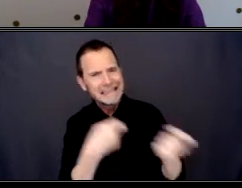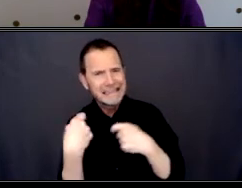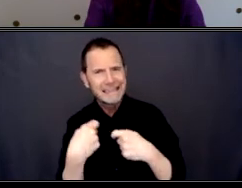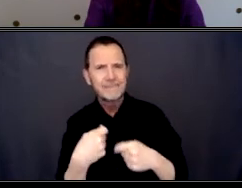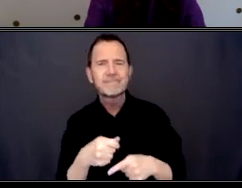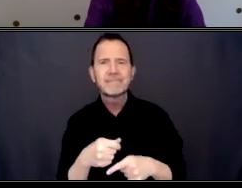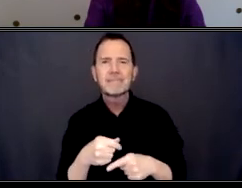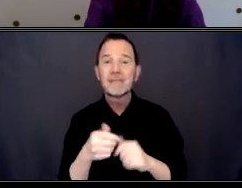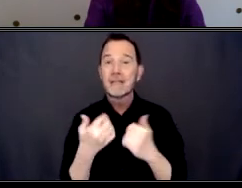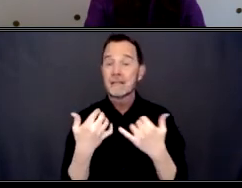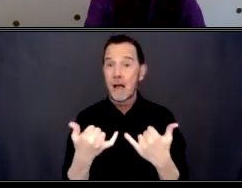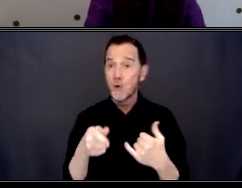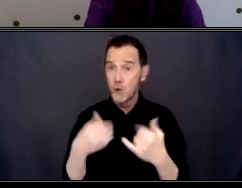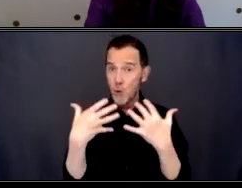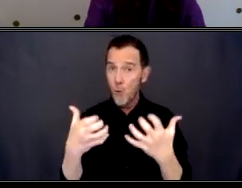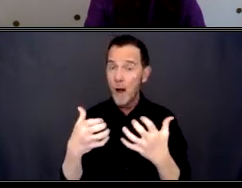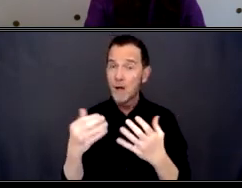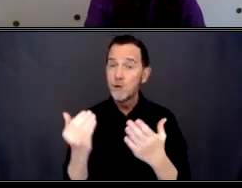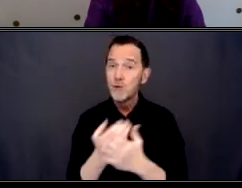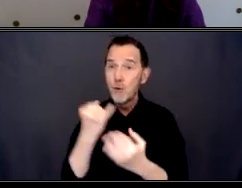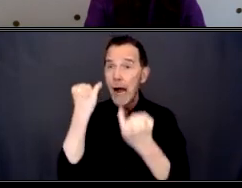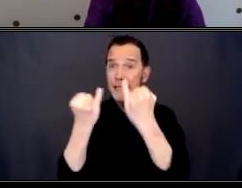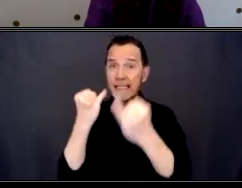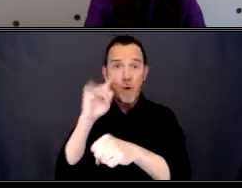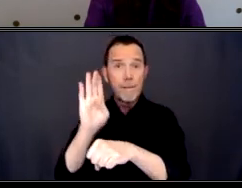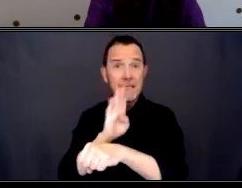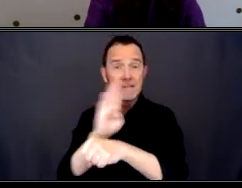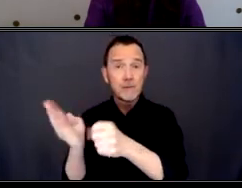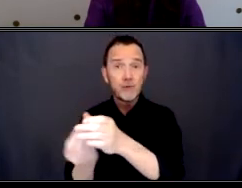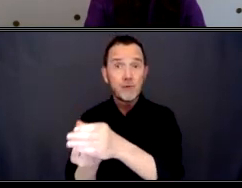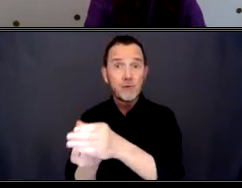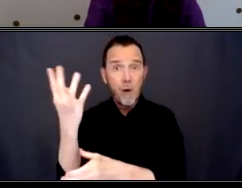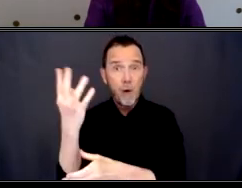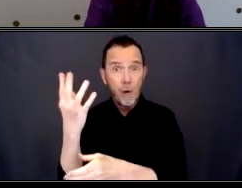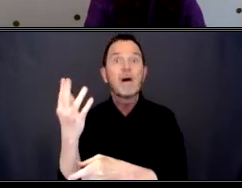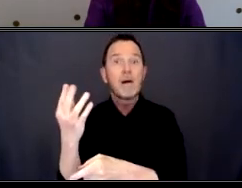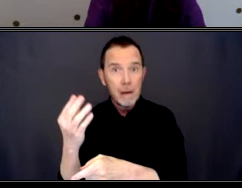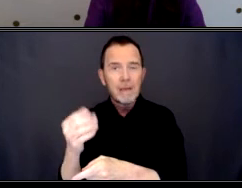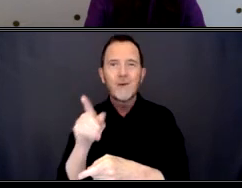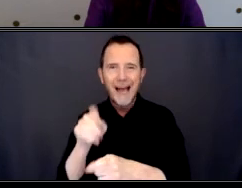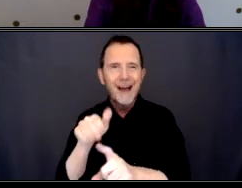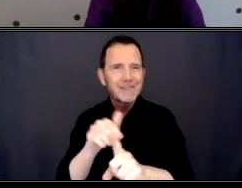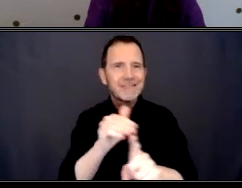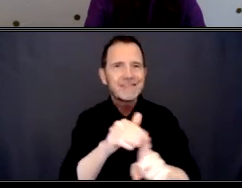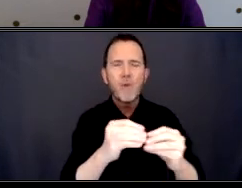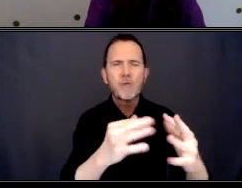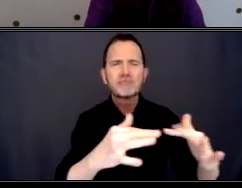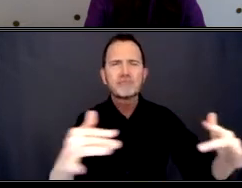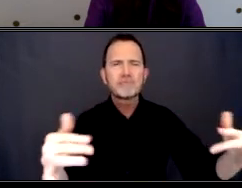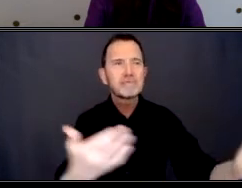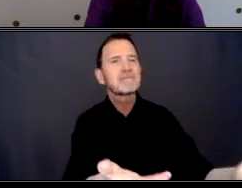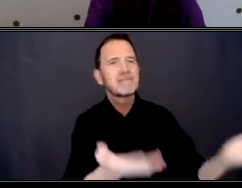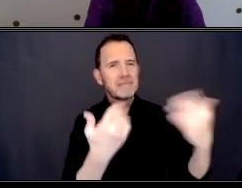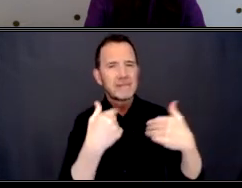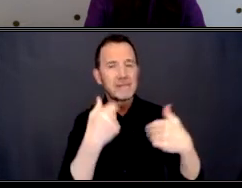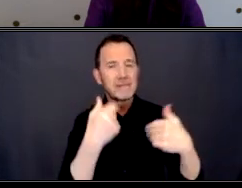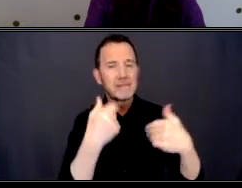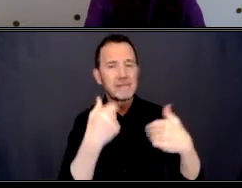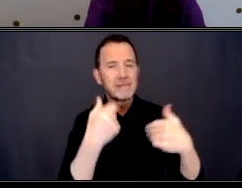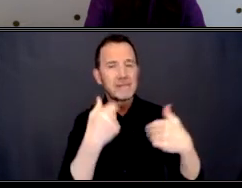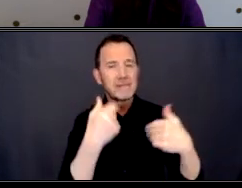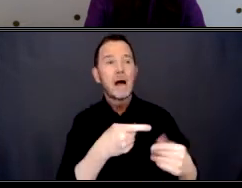is to tap into diversity and to authentically include that diversity in decision making. And with